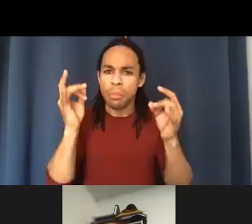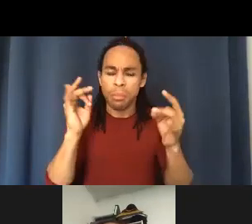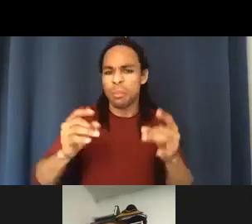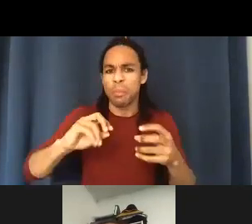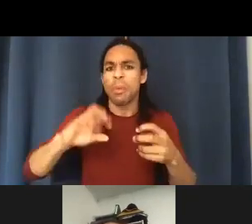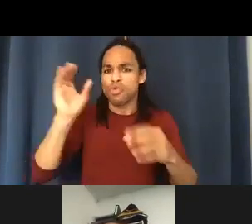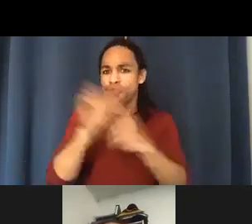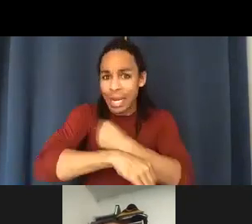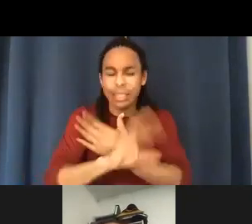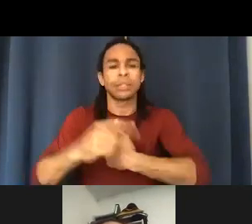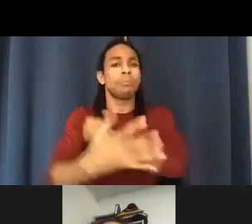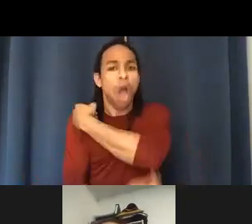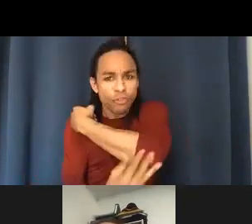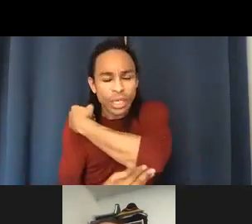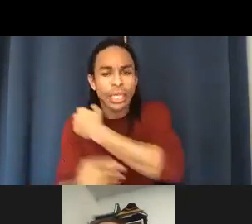pregnancy interruptions.